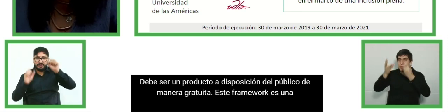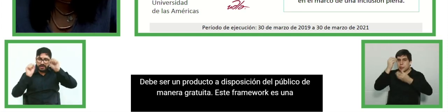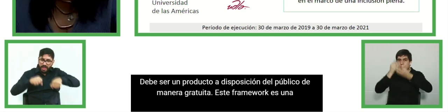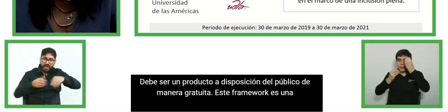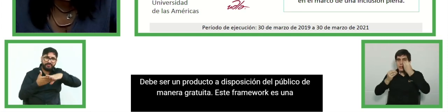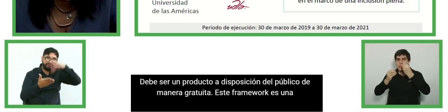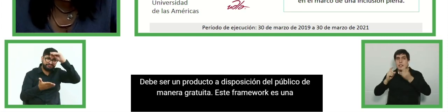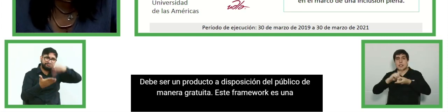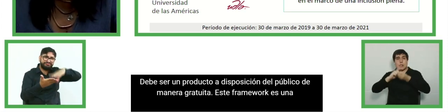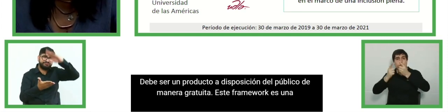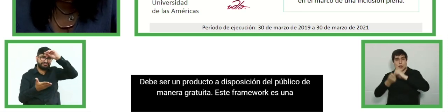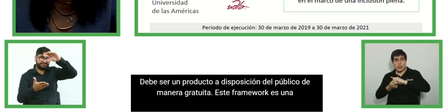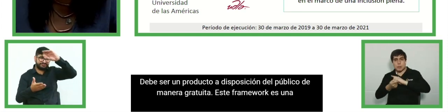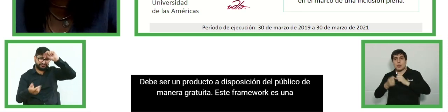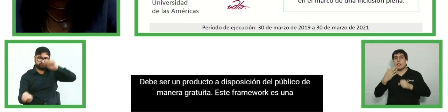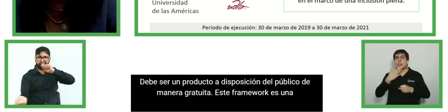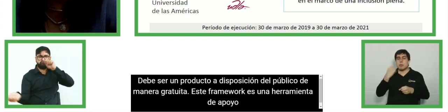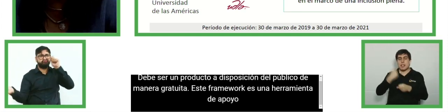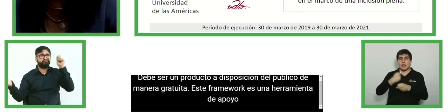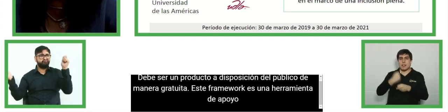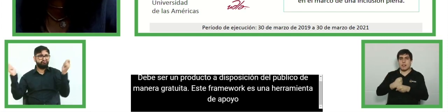employment abilities.